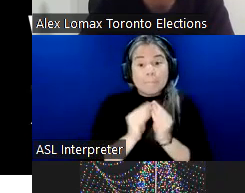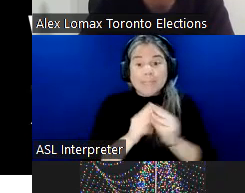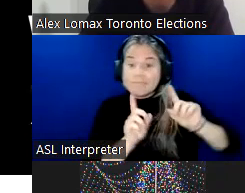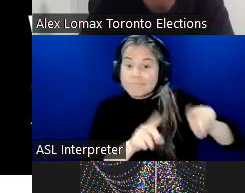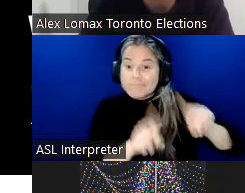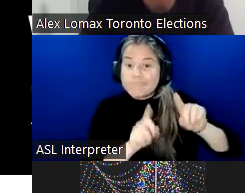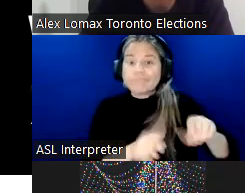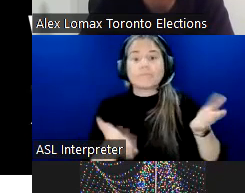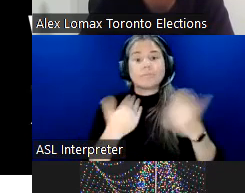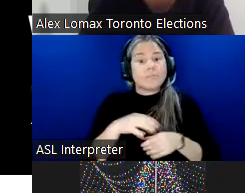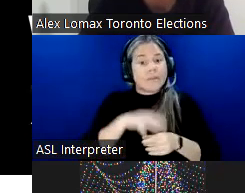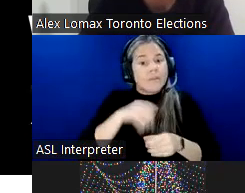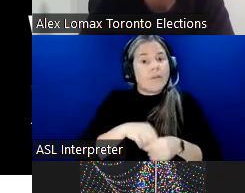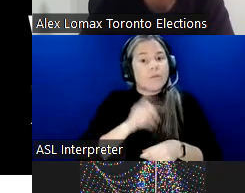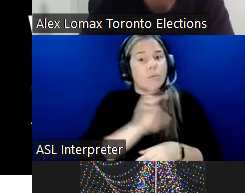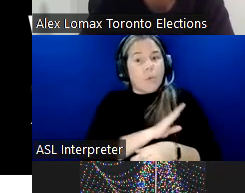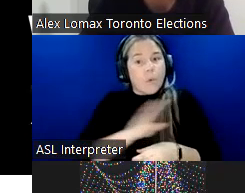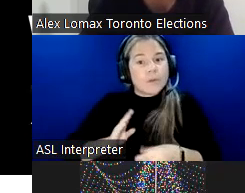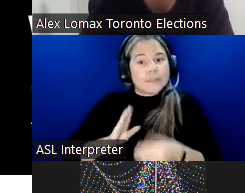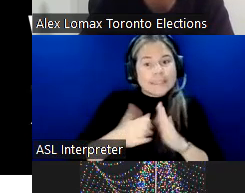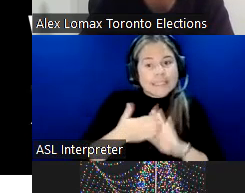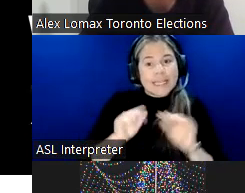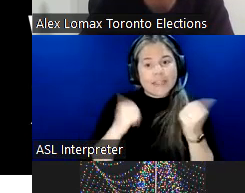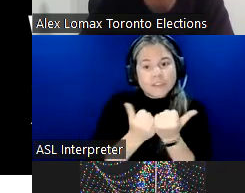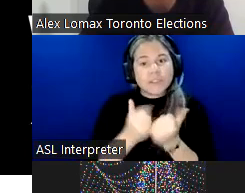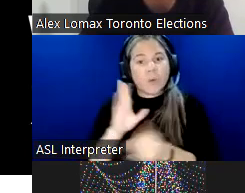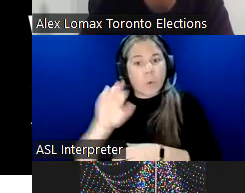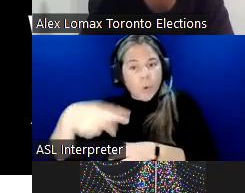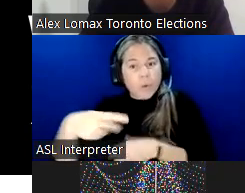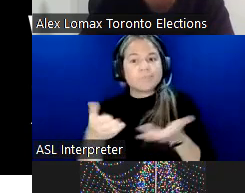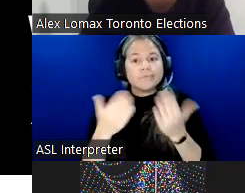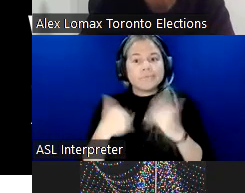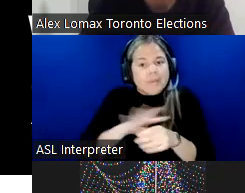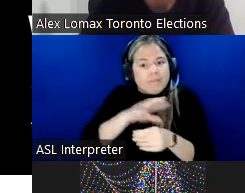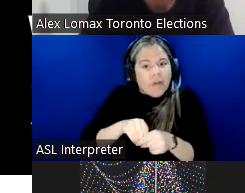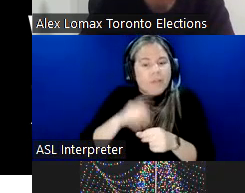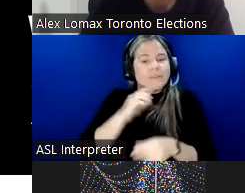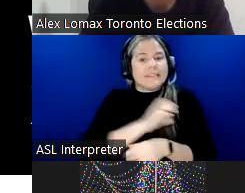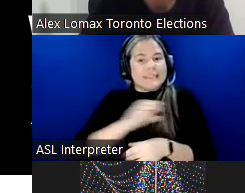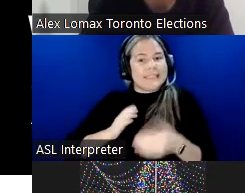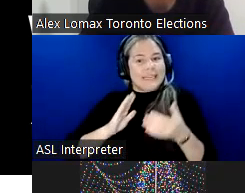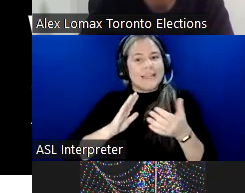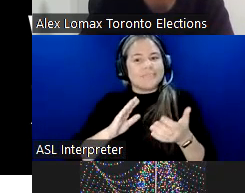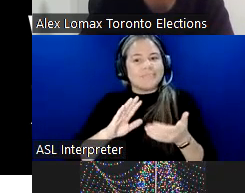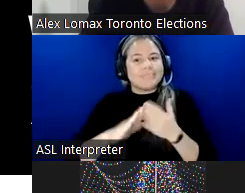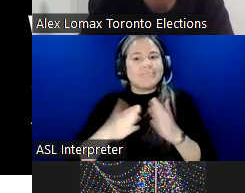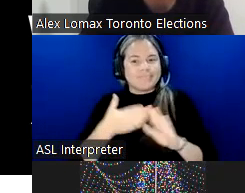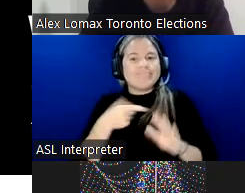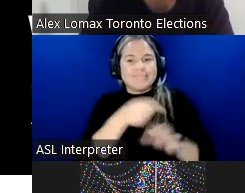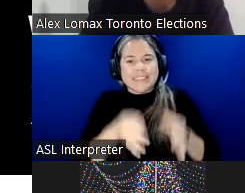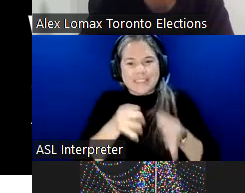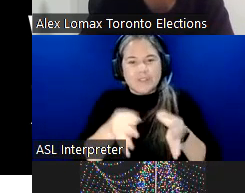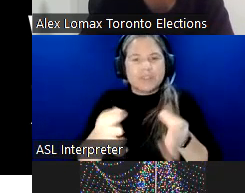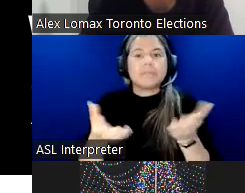city agencies and corporations. They propose changes to the decisions city council makes, introduce motions to propose action or